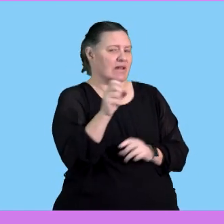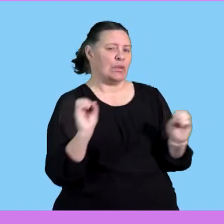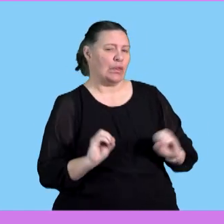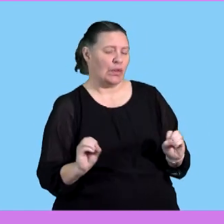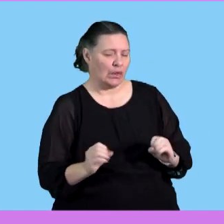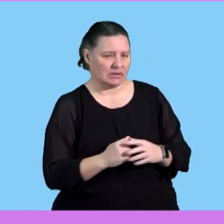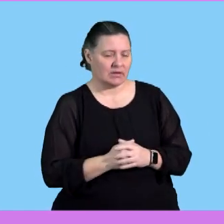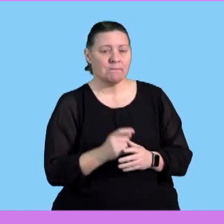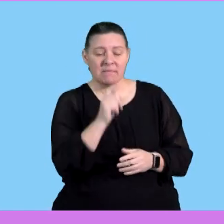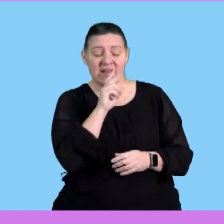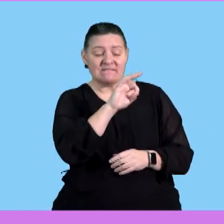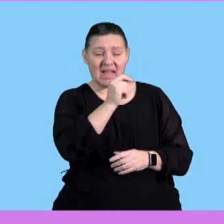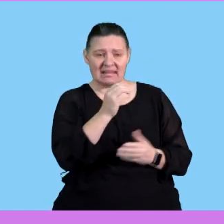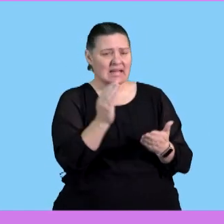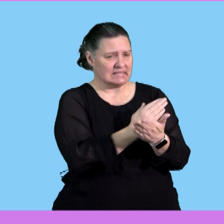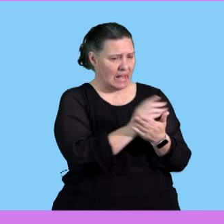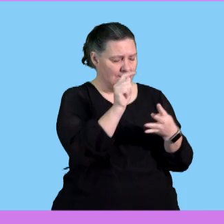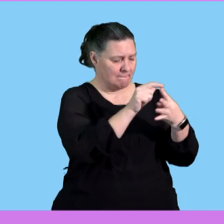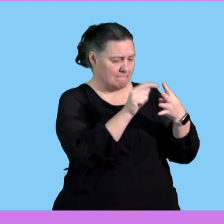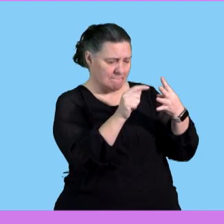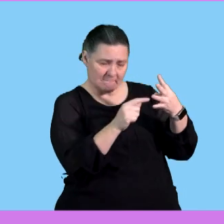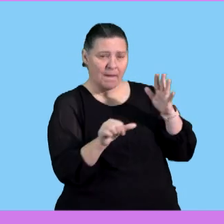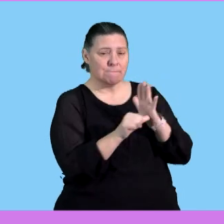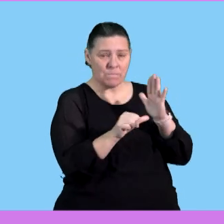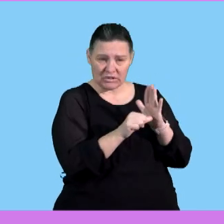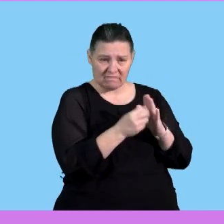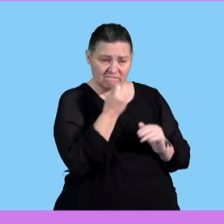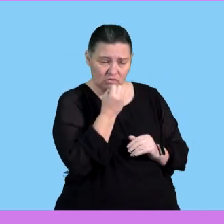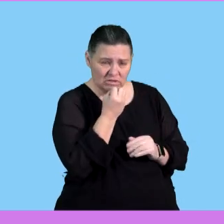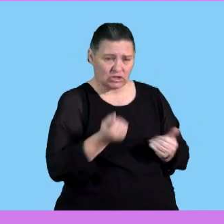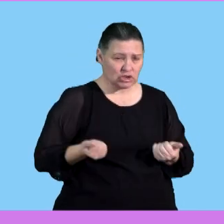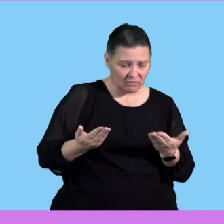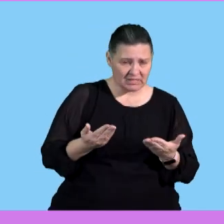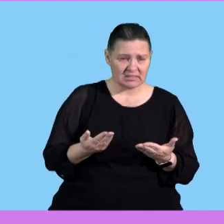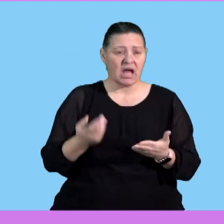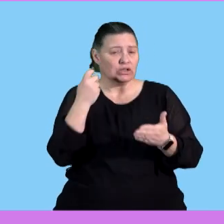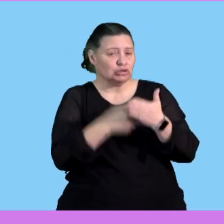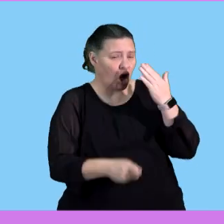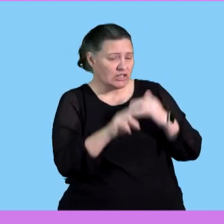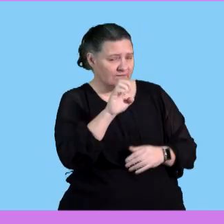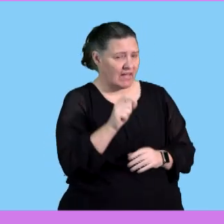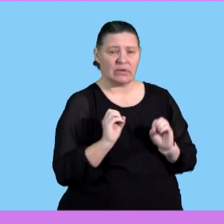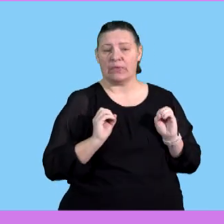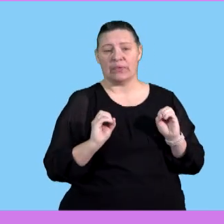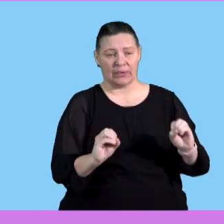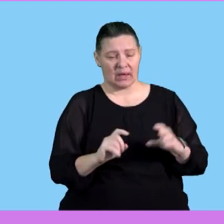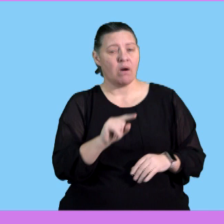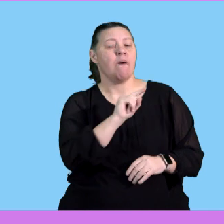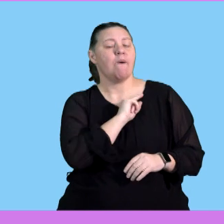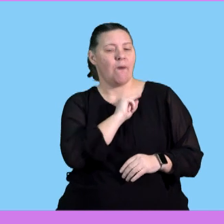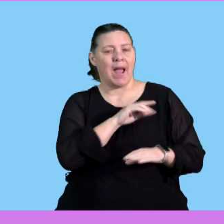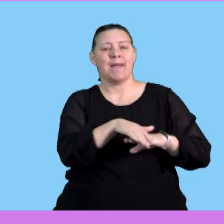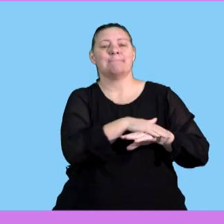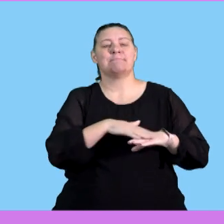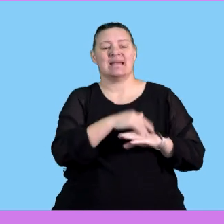Now, VAT is not charged on some essential groceries and services in South Africa because they